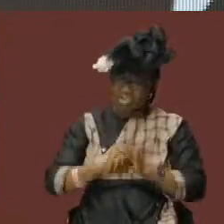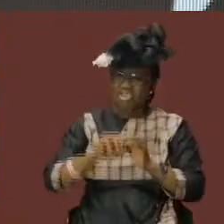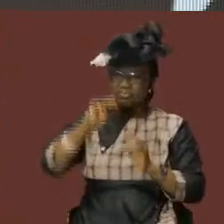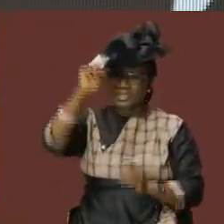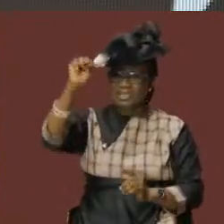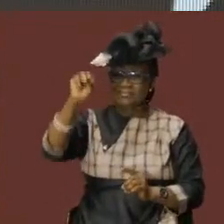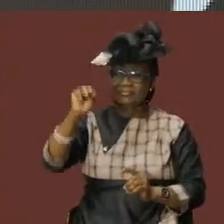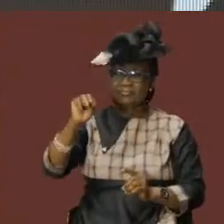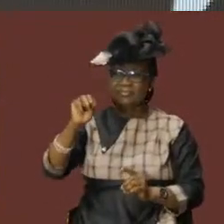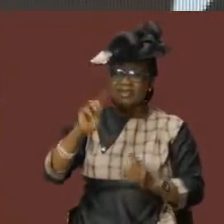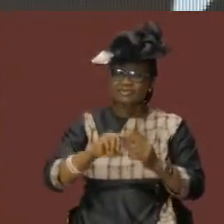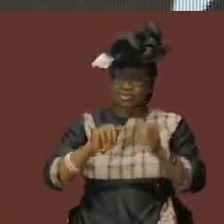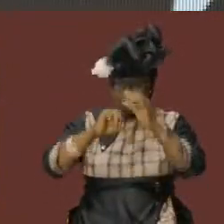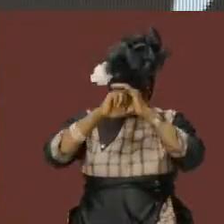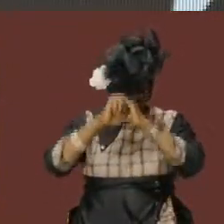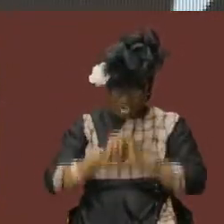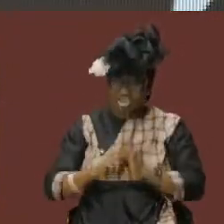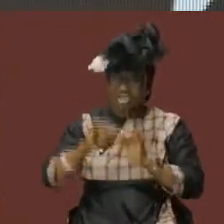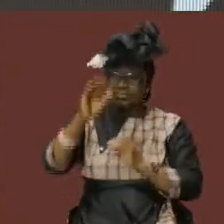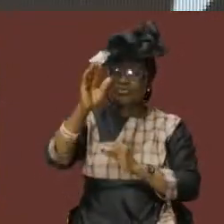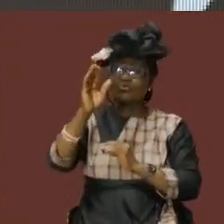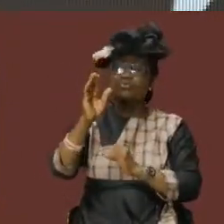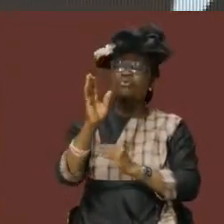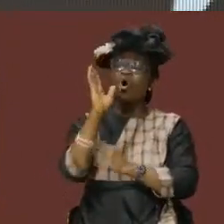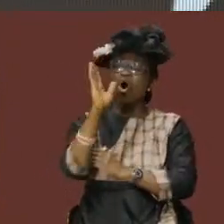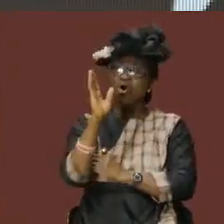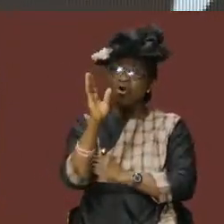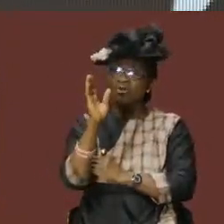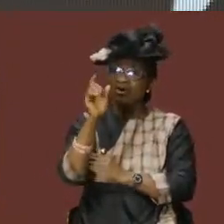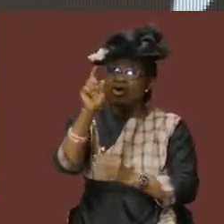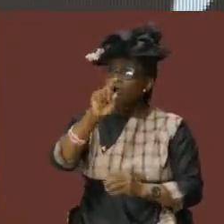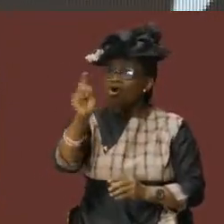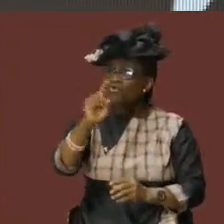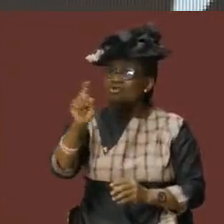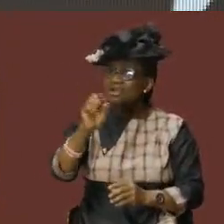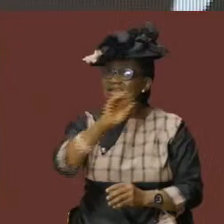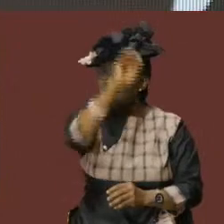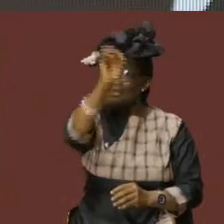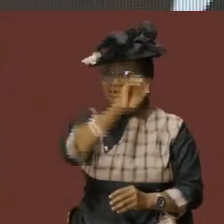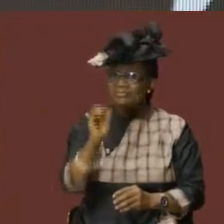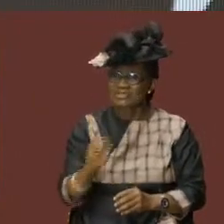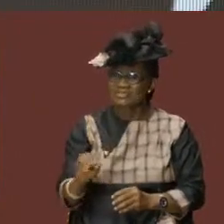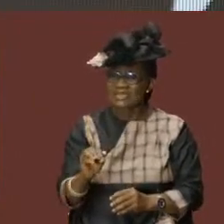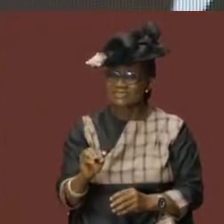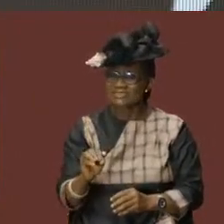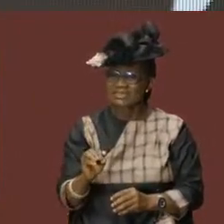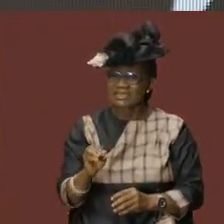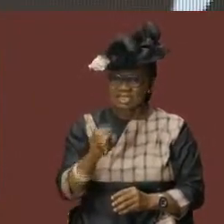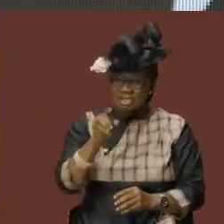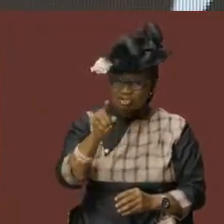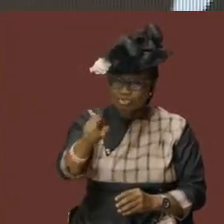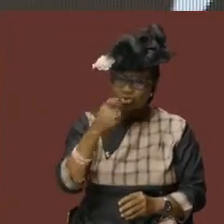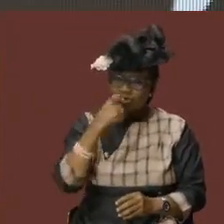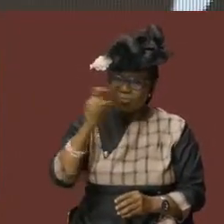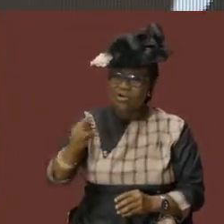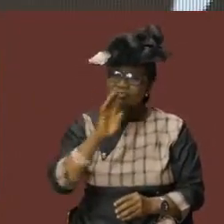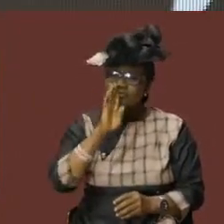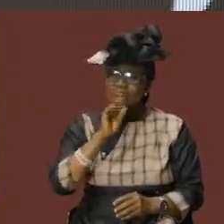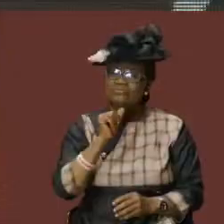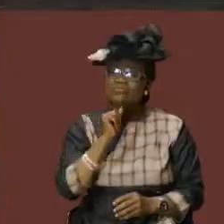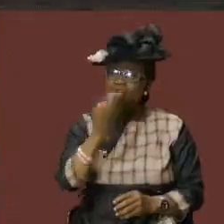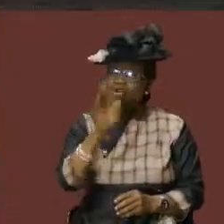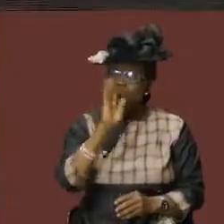To worship God 100%, you must not be hindered